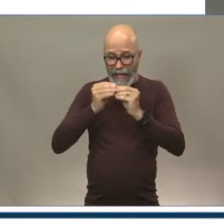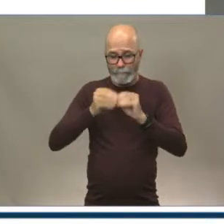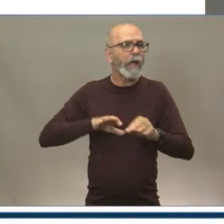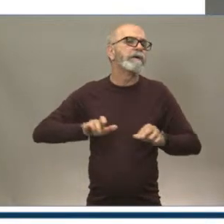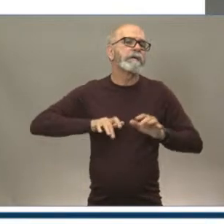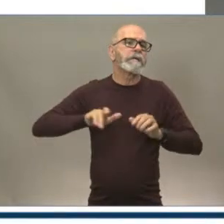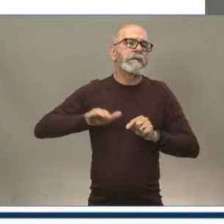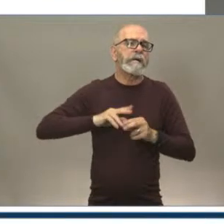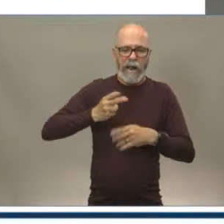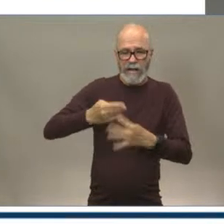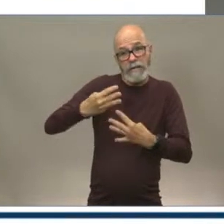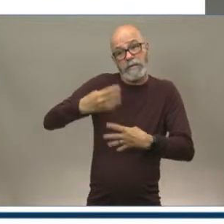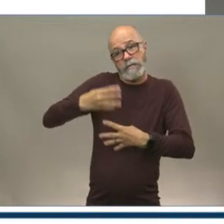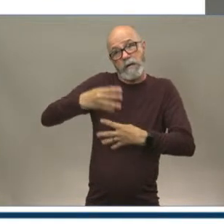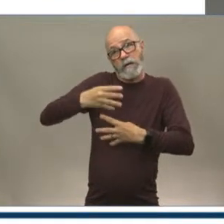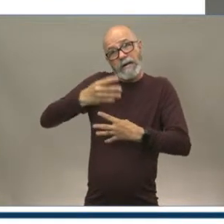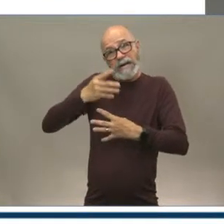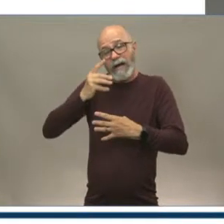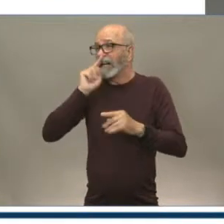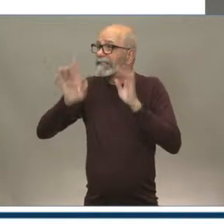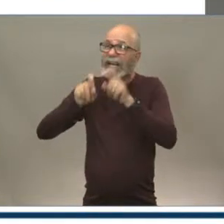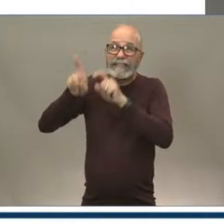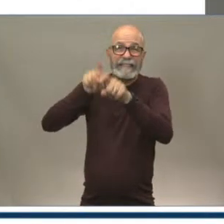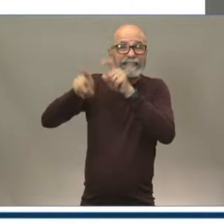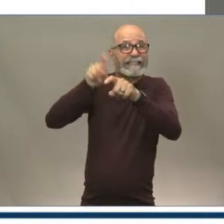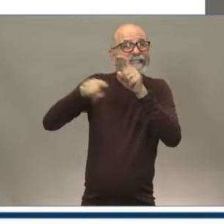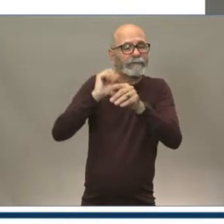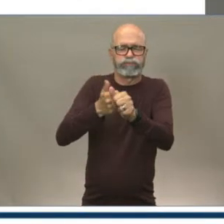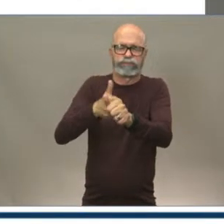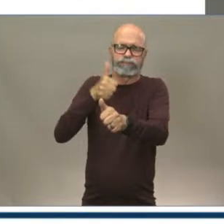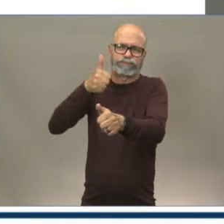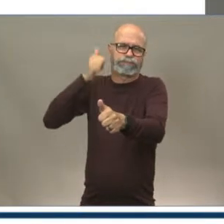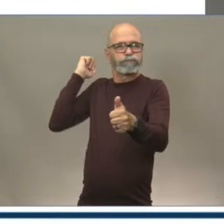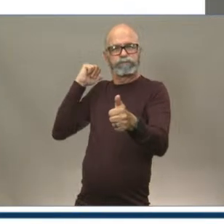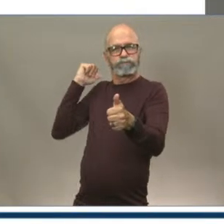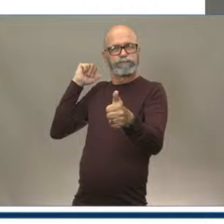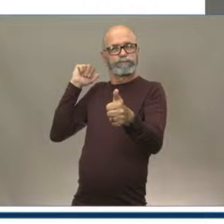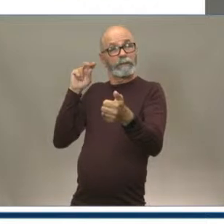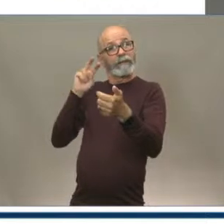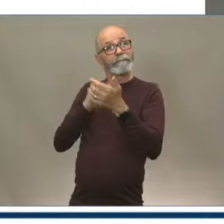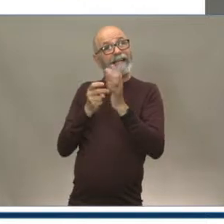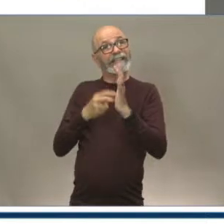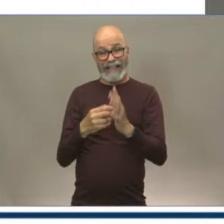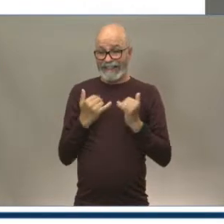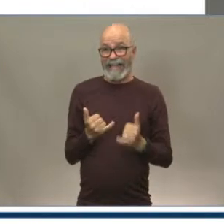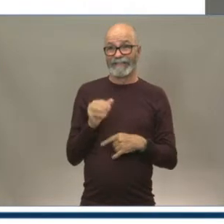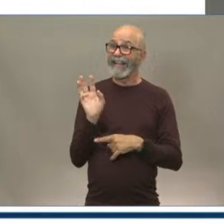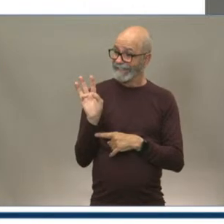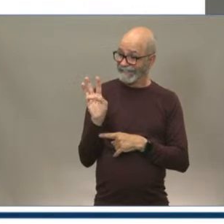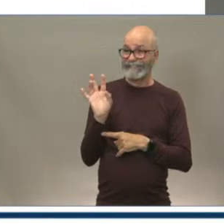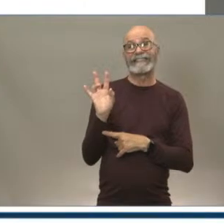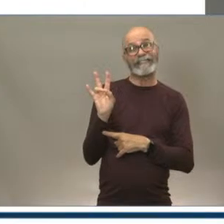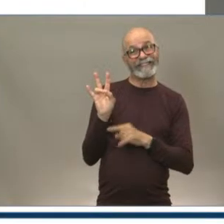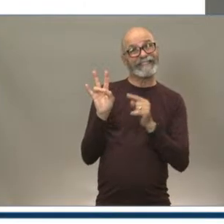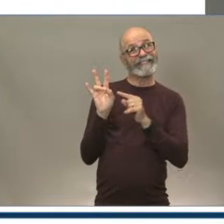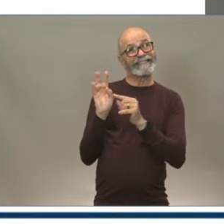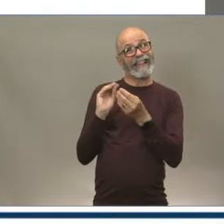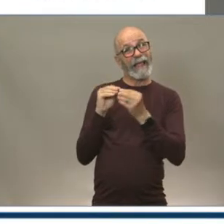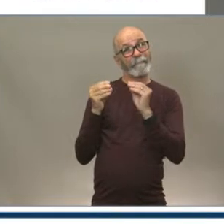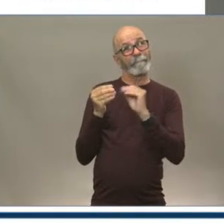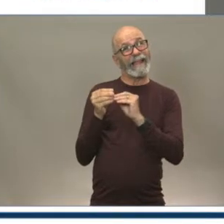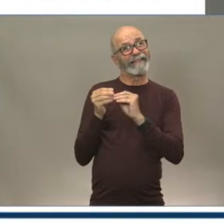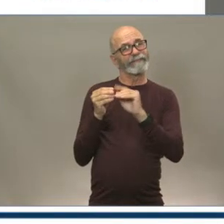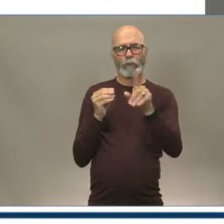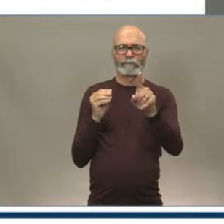investigations. The data entry backlog means today's case numbers are actually, in all likelihood, much higher than the reportable number